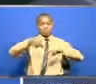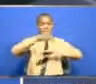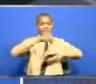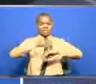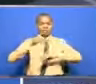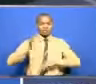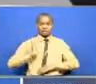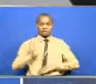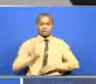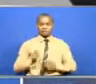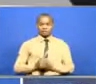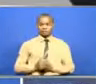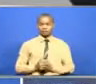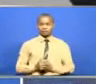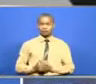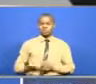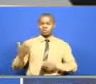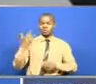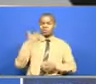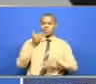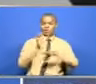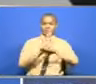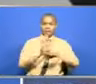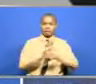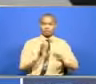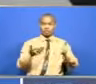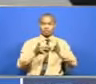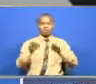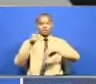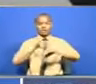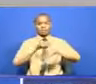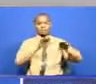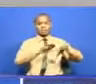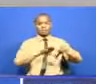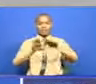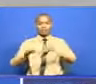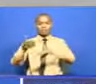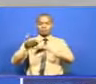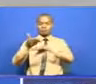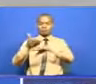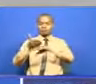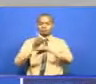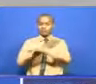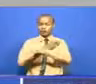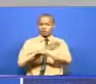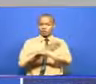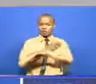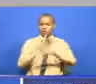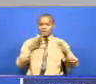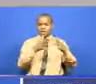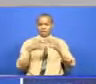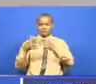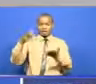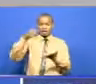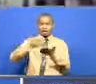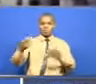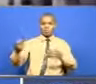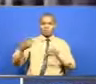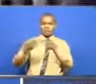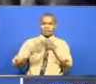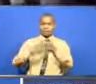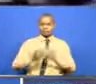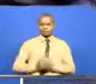security. The phone maker had been busy stockpiling its supply of microchips before a U.S. trade ban came into effect in September. On